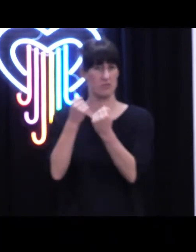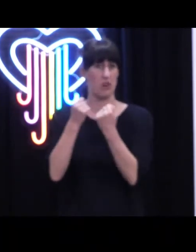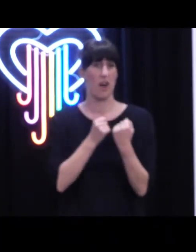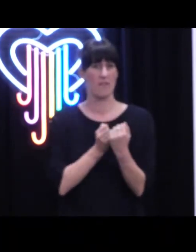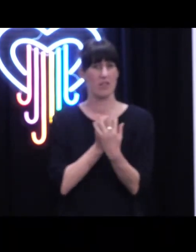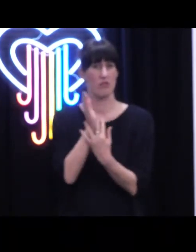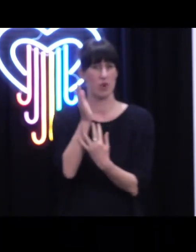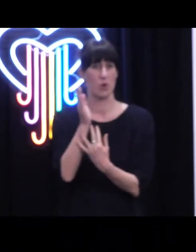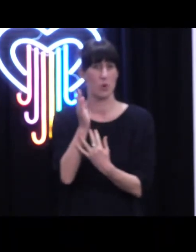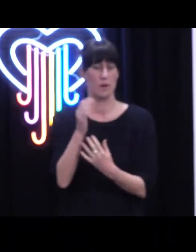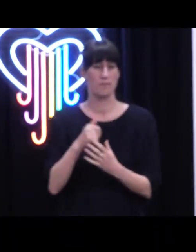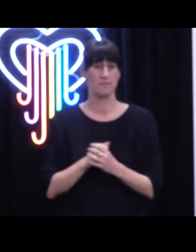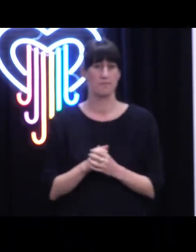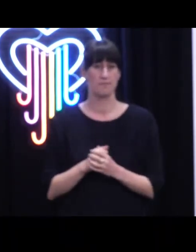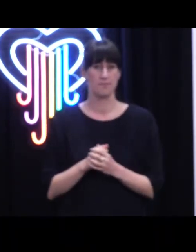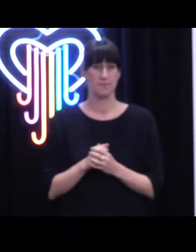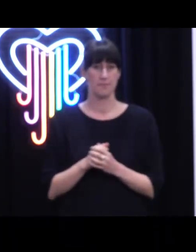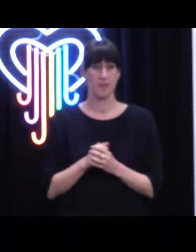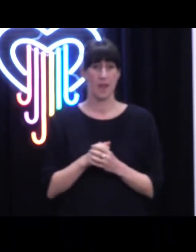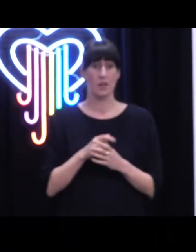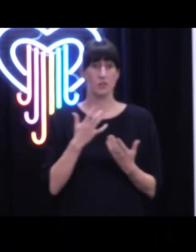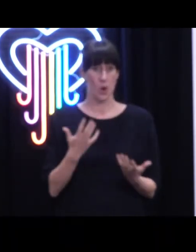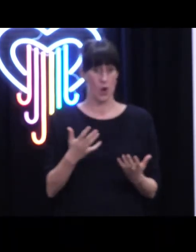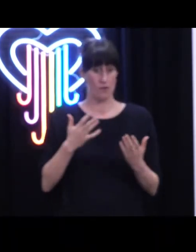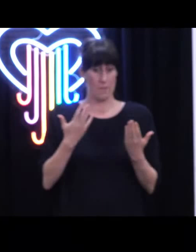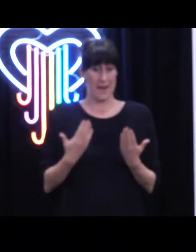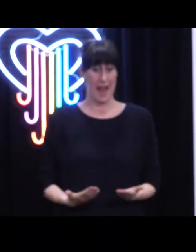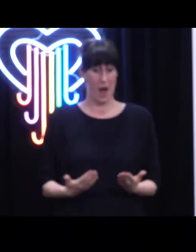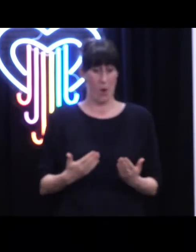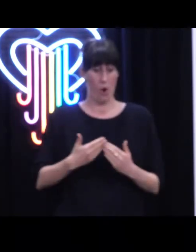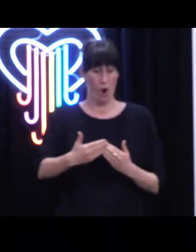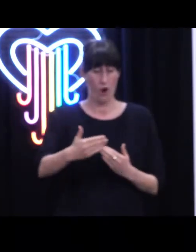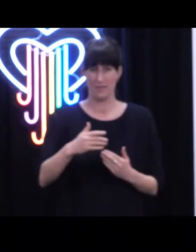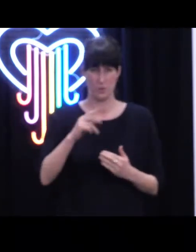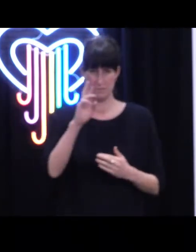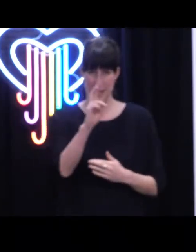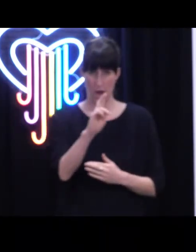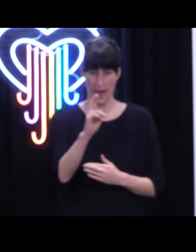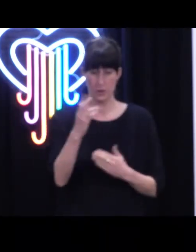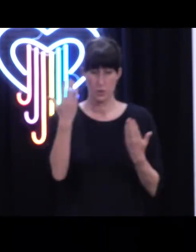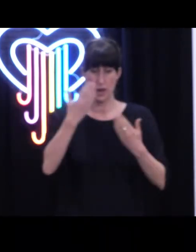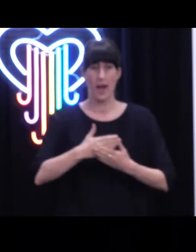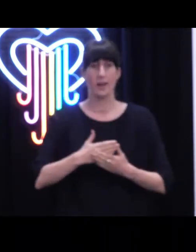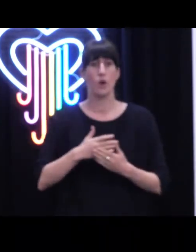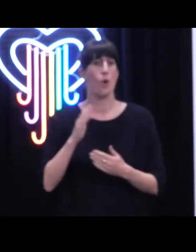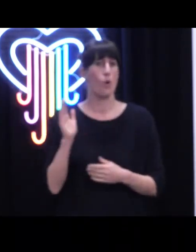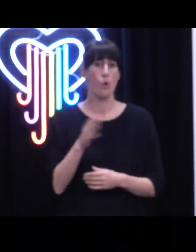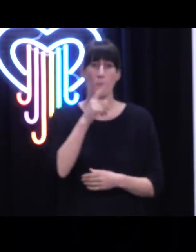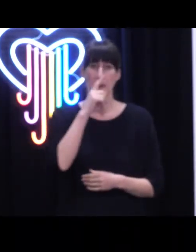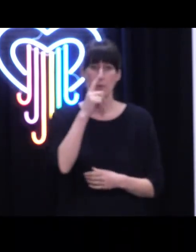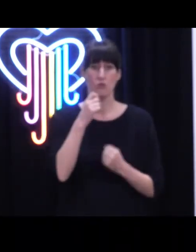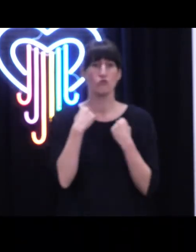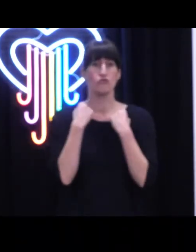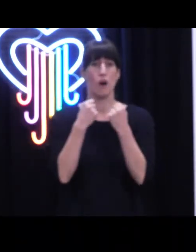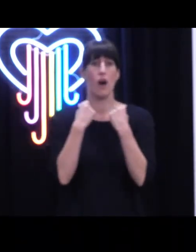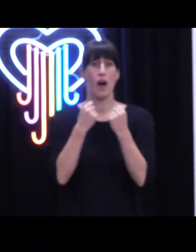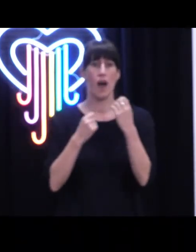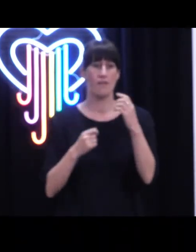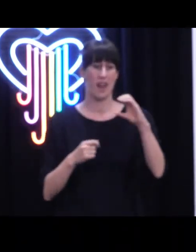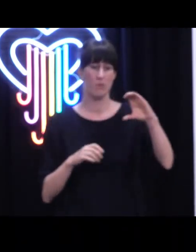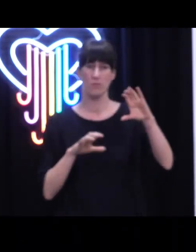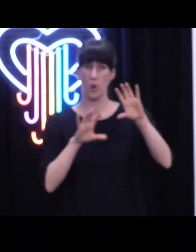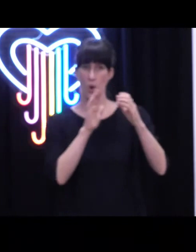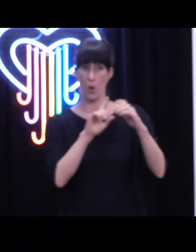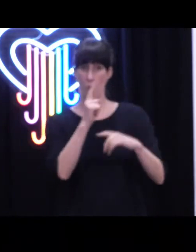the alert level boundaries must be able to show proof that they have had a COVID-19 test in the past 7 days. This is in addition to